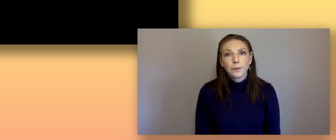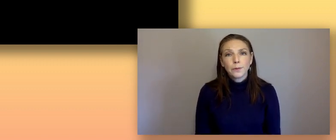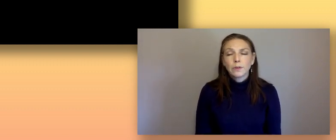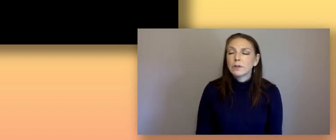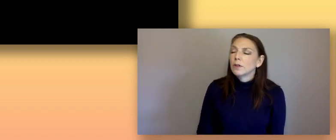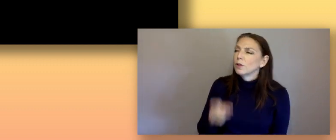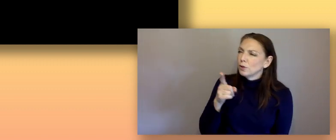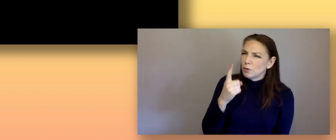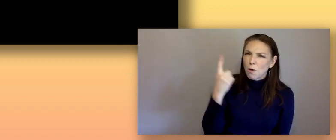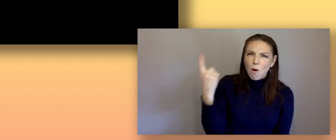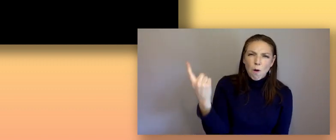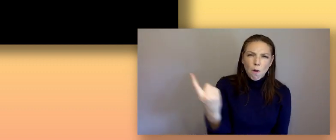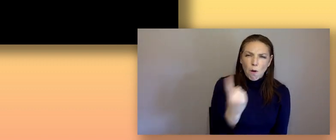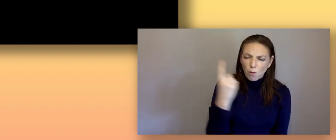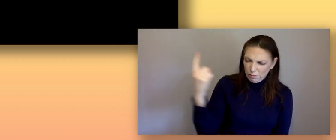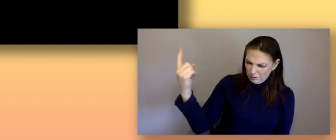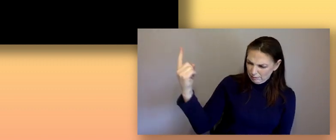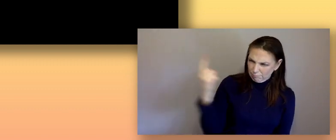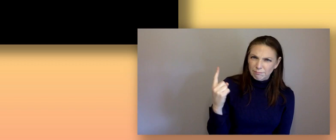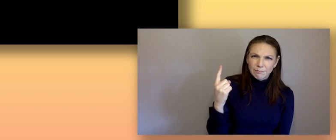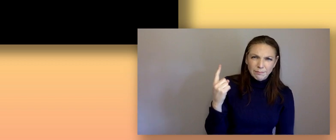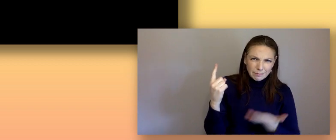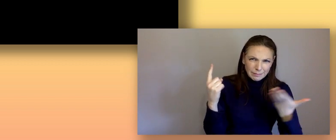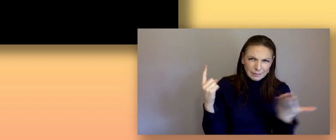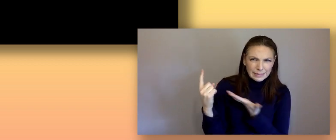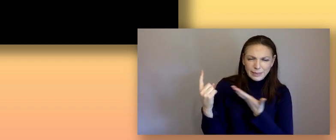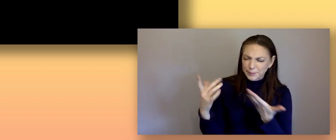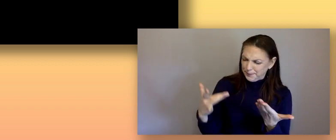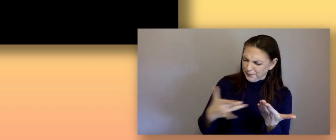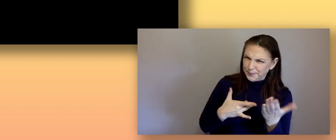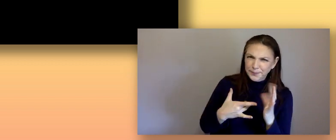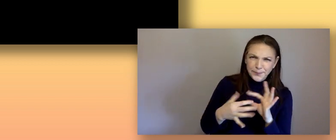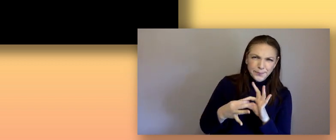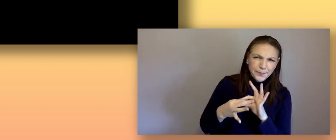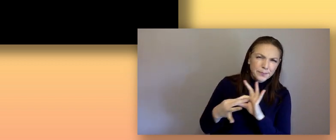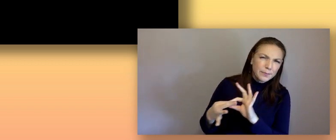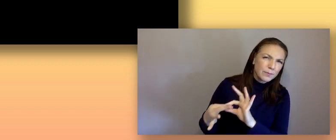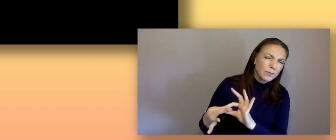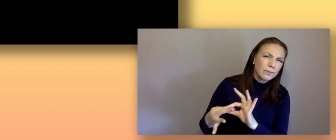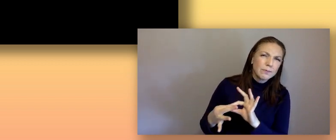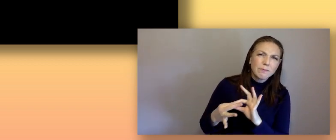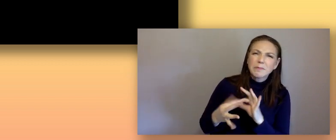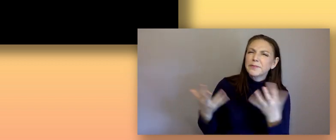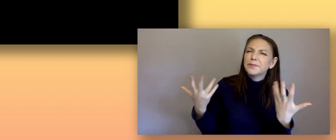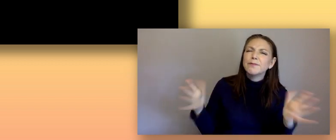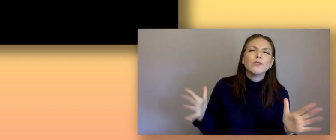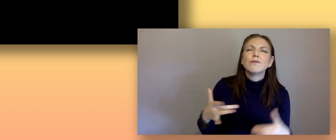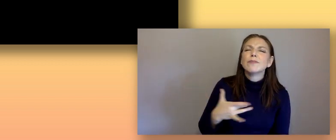You're always here next to me. You're here right now.